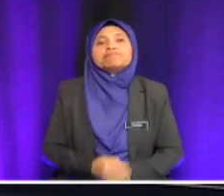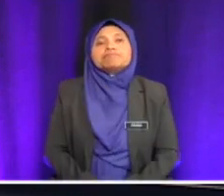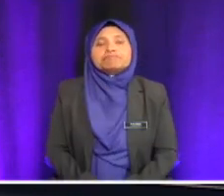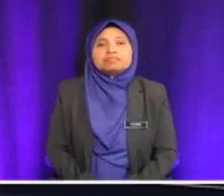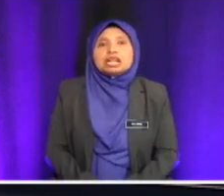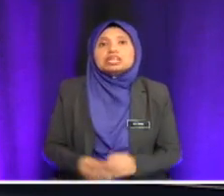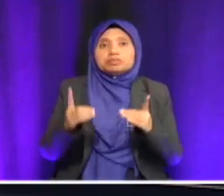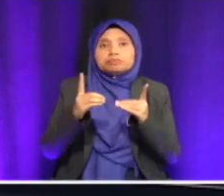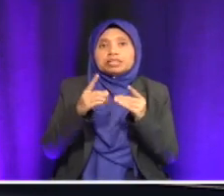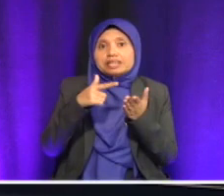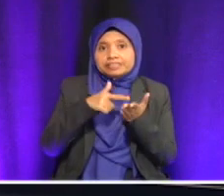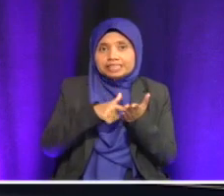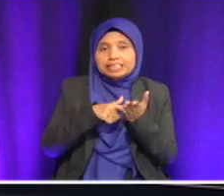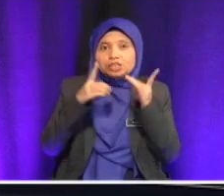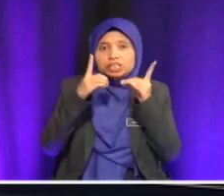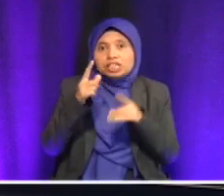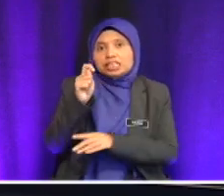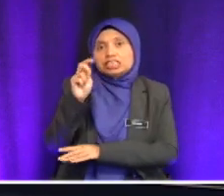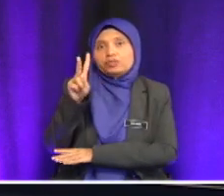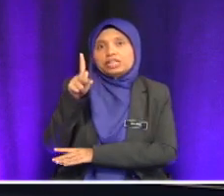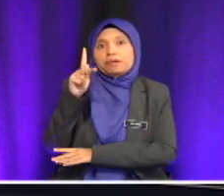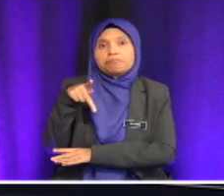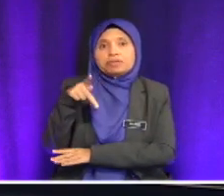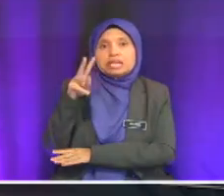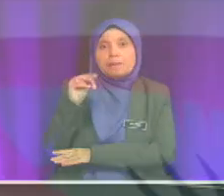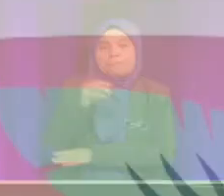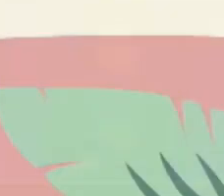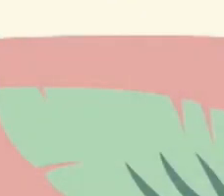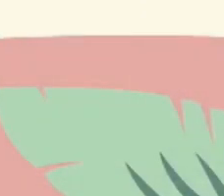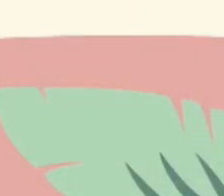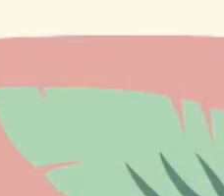Atas Bahasa Inggeris Tingkatan 4 EduwebTV KPM.